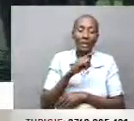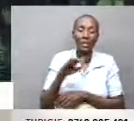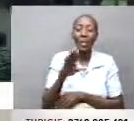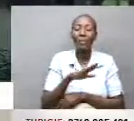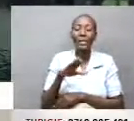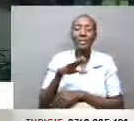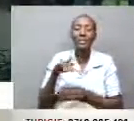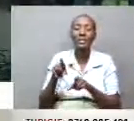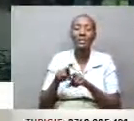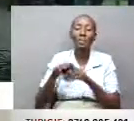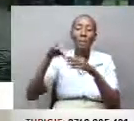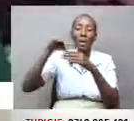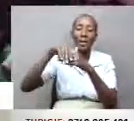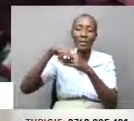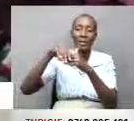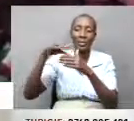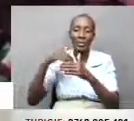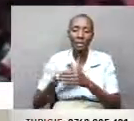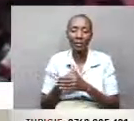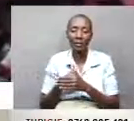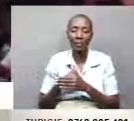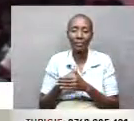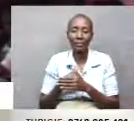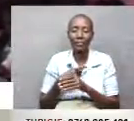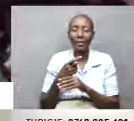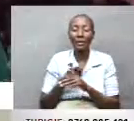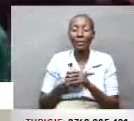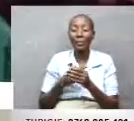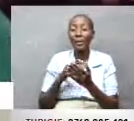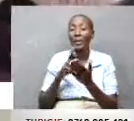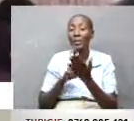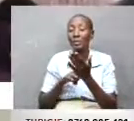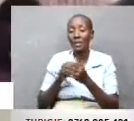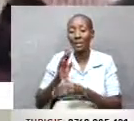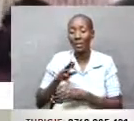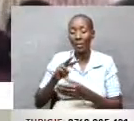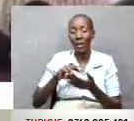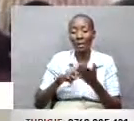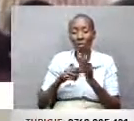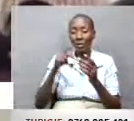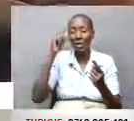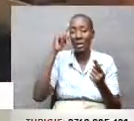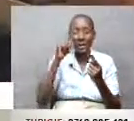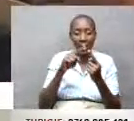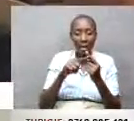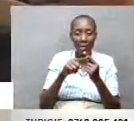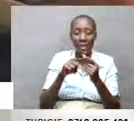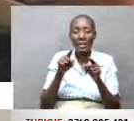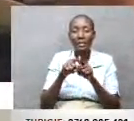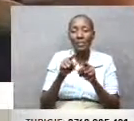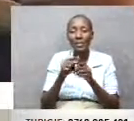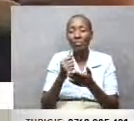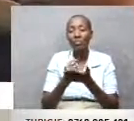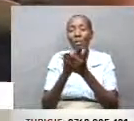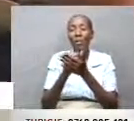do their attachments. Kulingana na mwakilisho wa wanawake, mradi huu unanuia kuwakomoa kutokana na mimba sawia na ndoa za